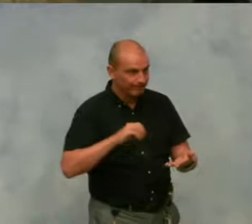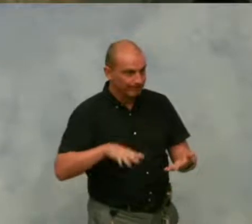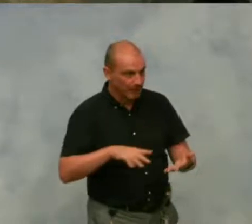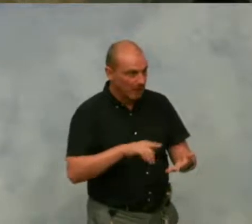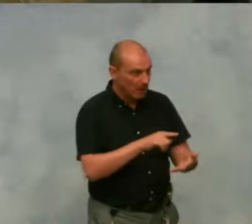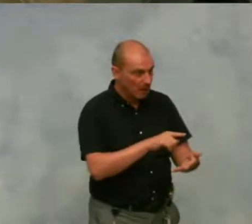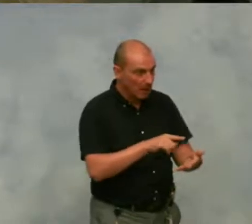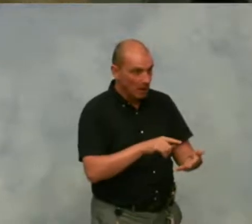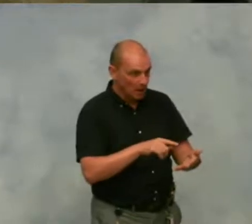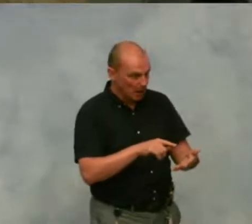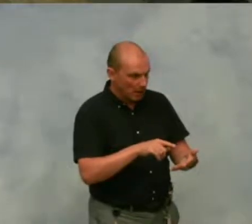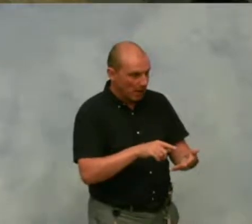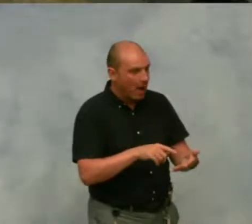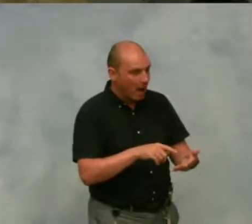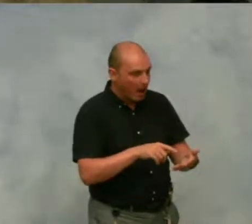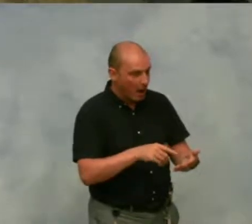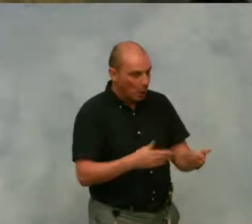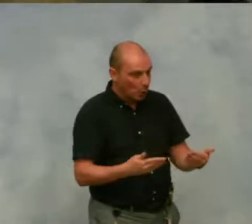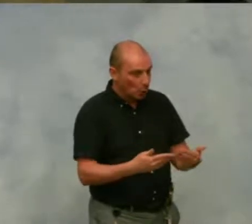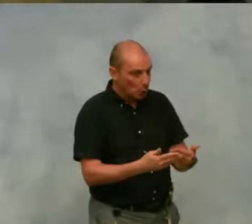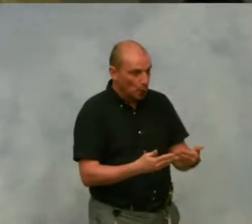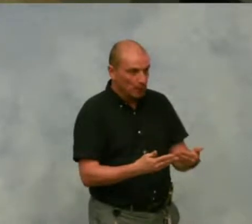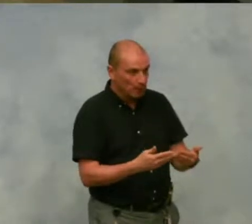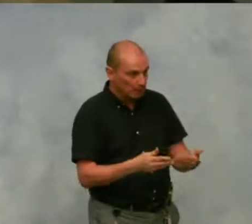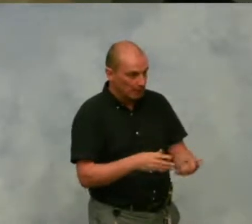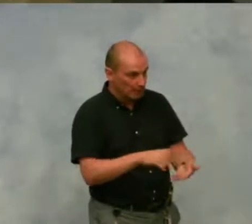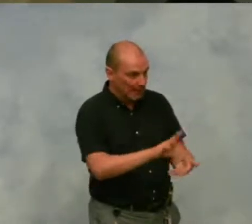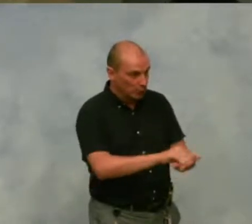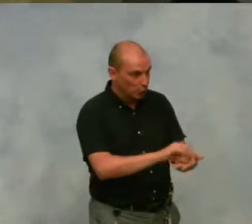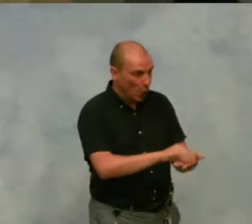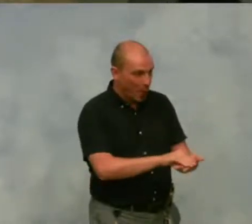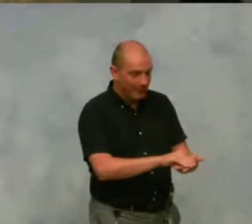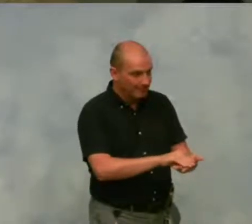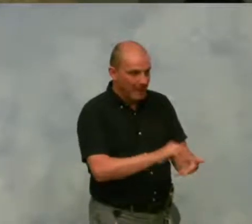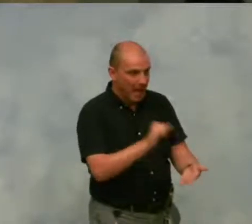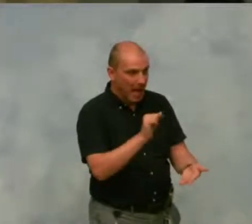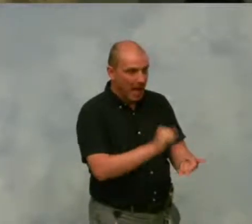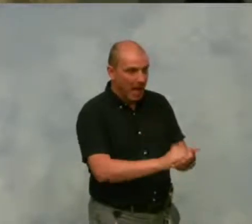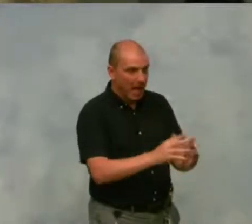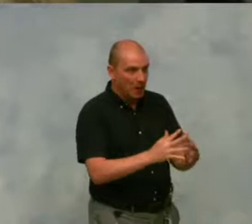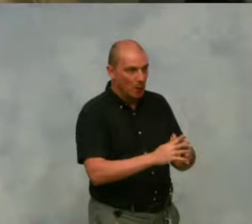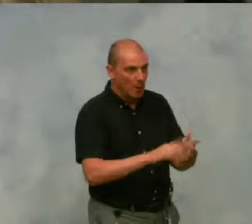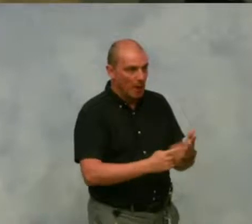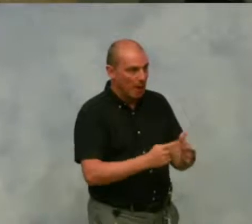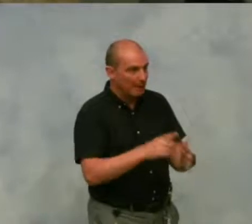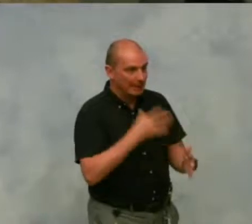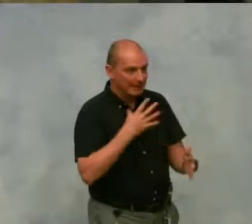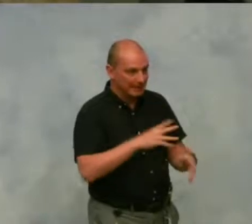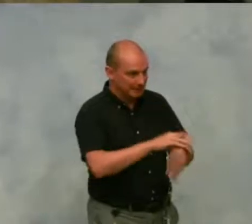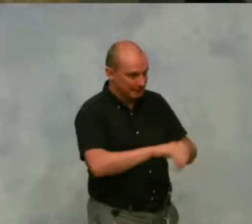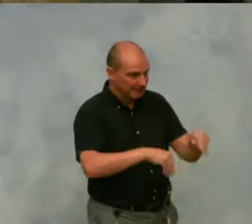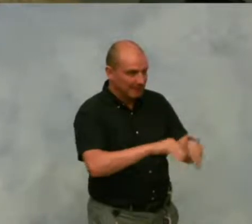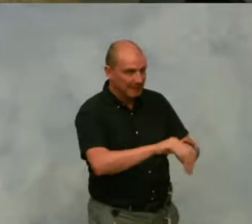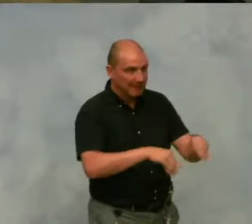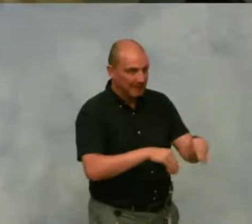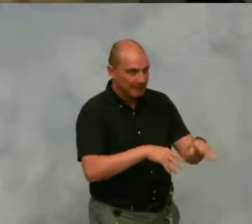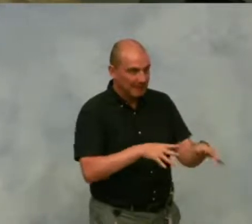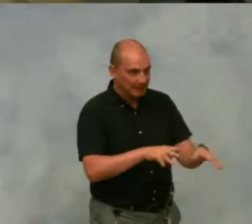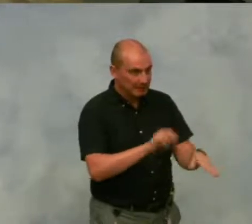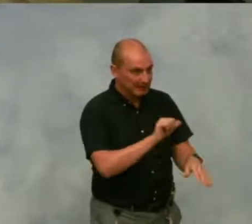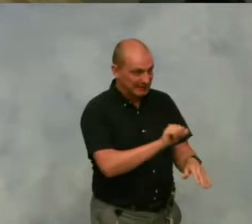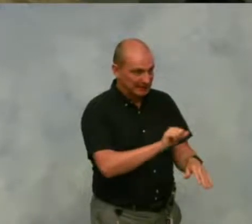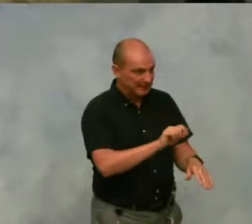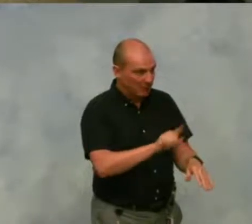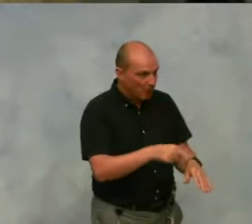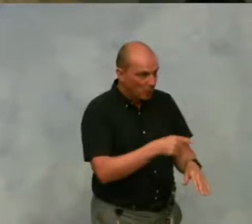upgrade the hardware. So it's been absolutely brilliant. And not only the fact that there's 6,000 odd corporate, you've got then 11,000